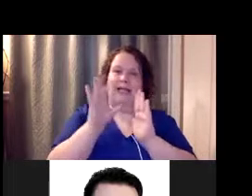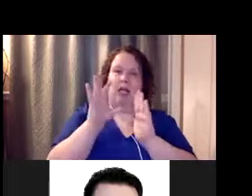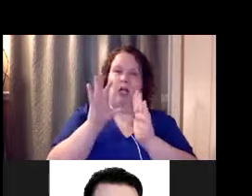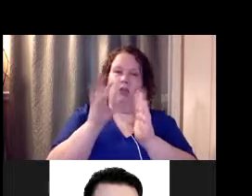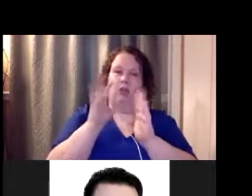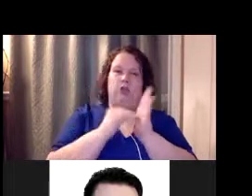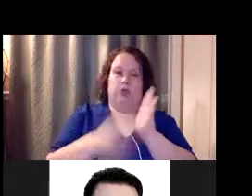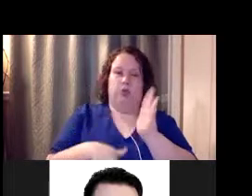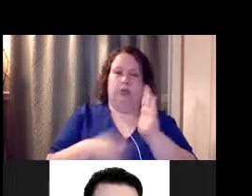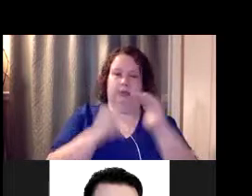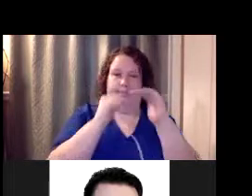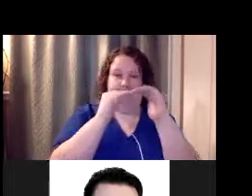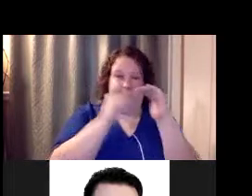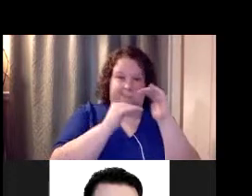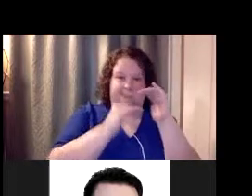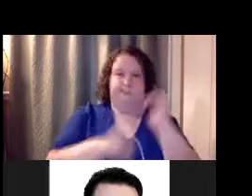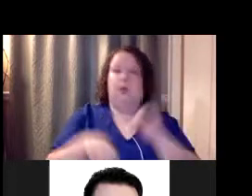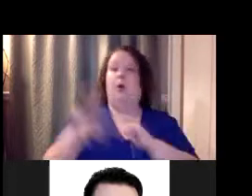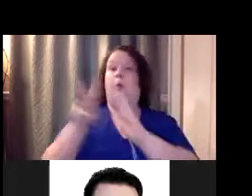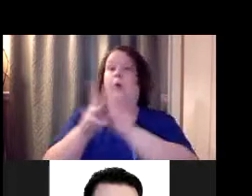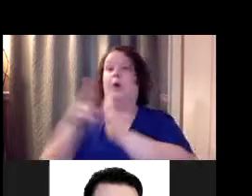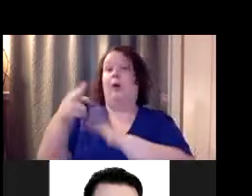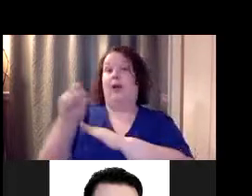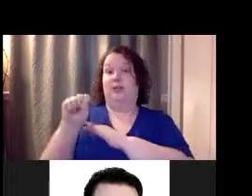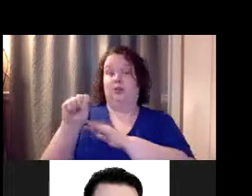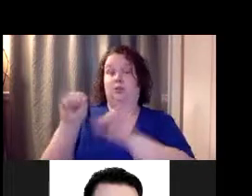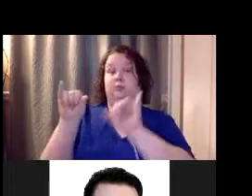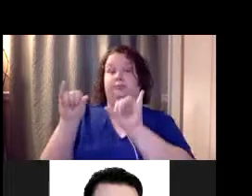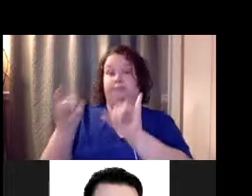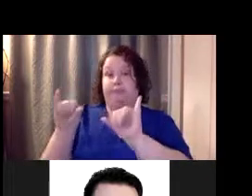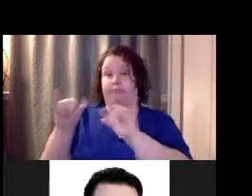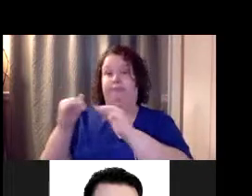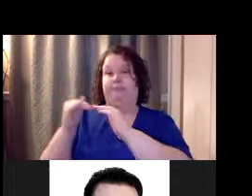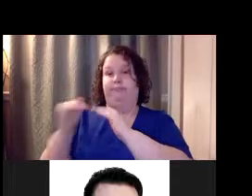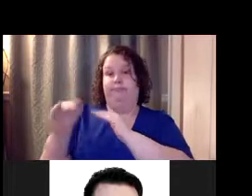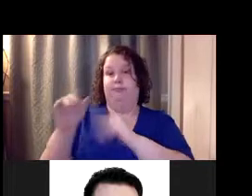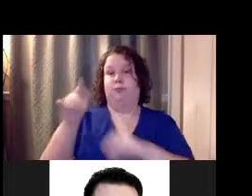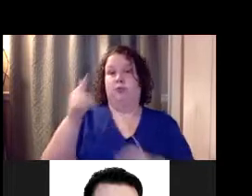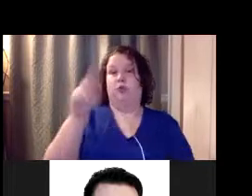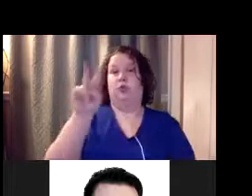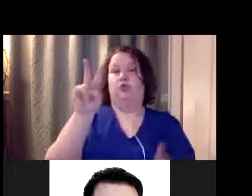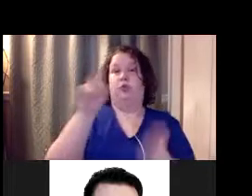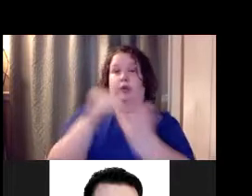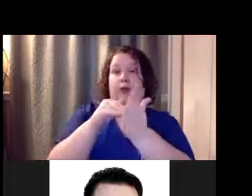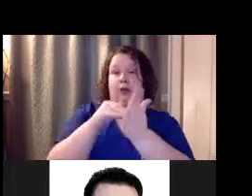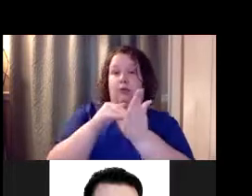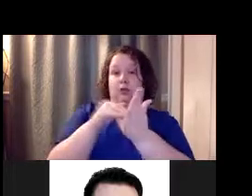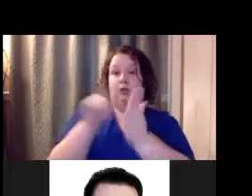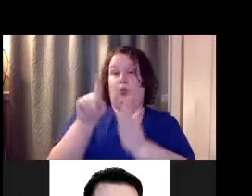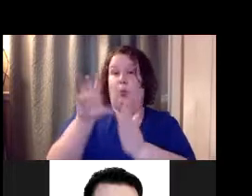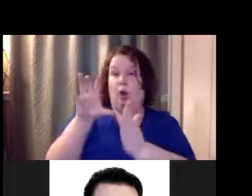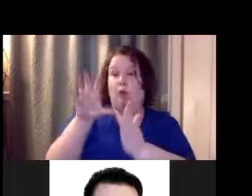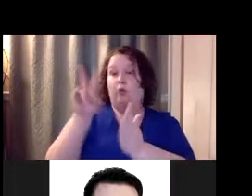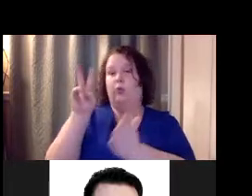future. And Waco High stays in that 21 to 2,200 range for the next 5-year period.